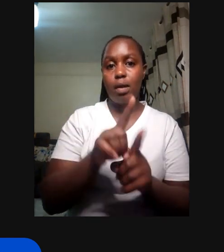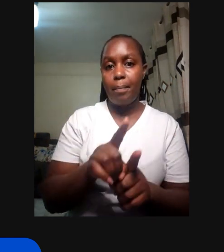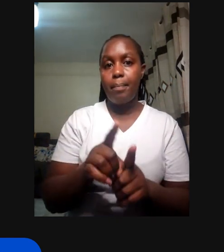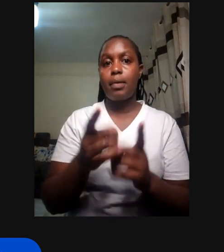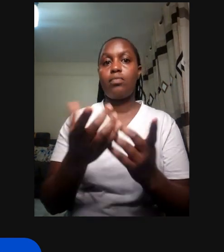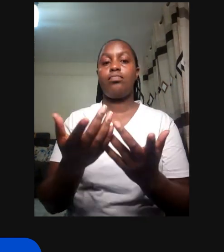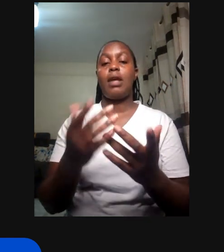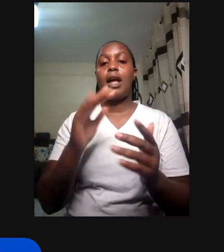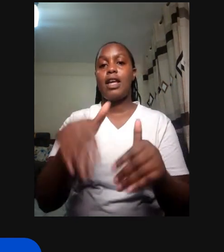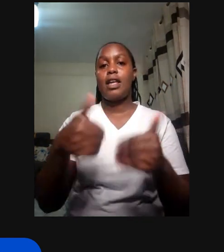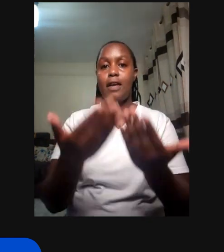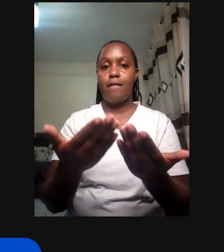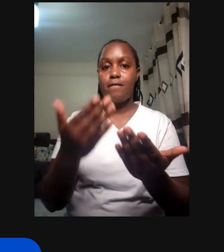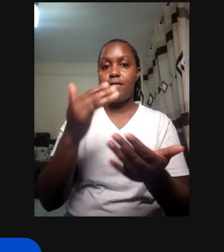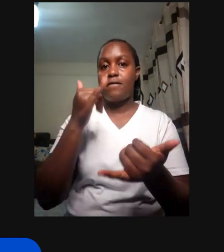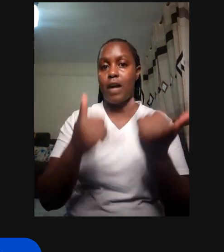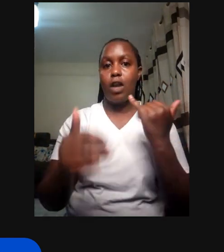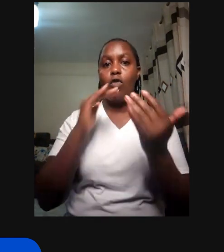conclude.